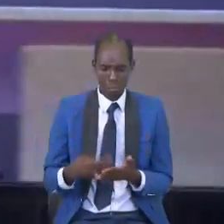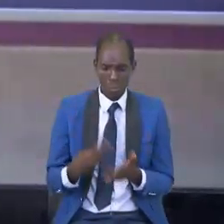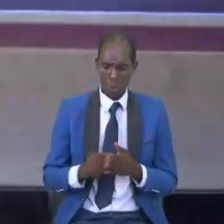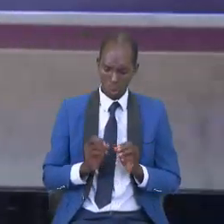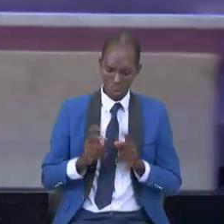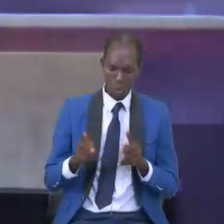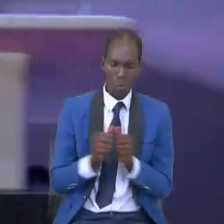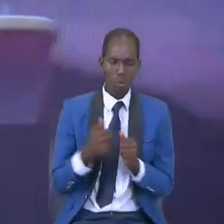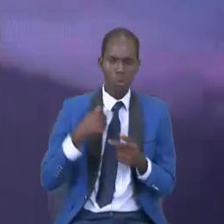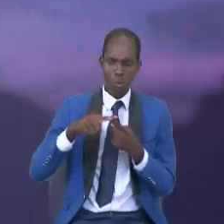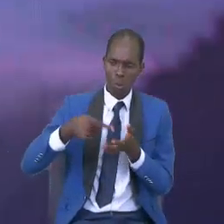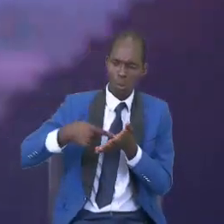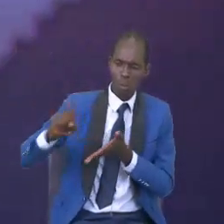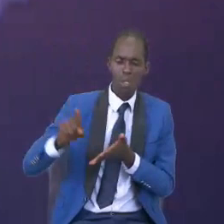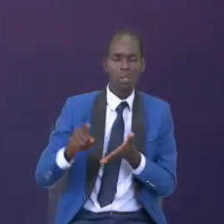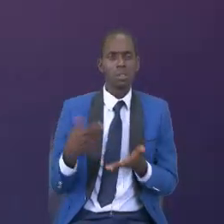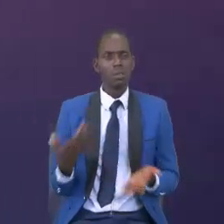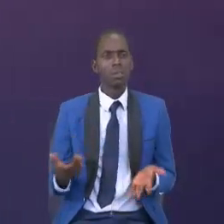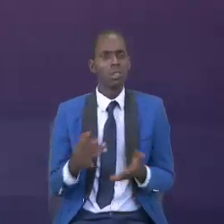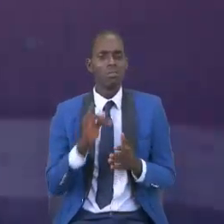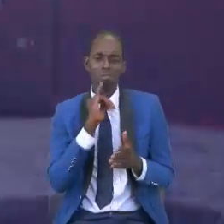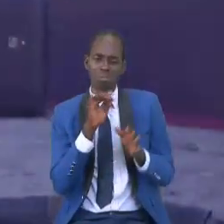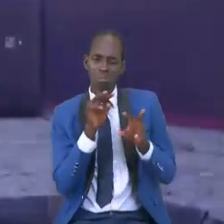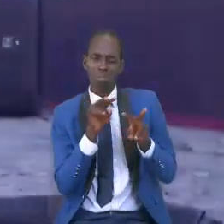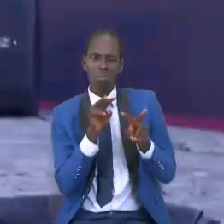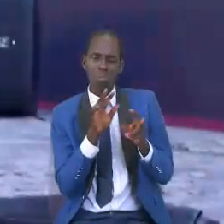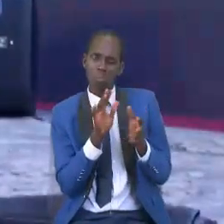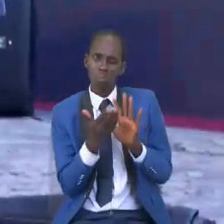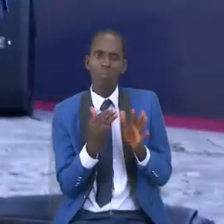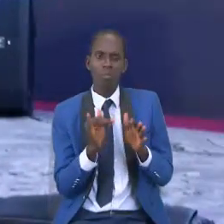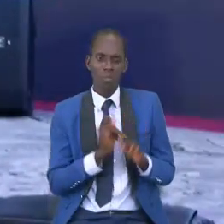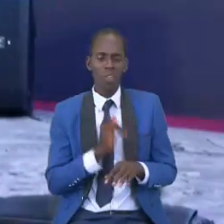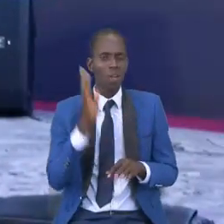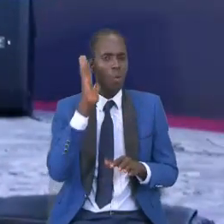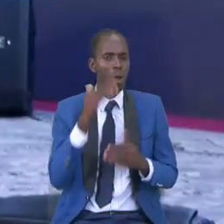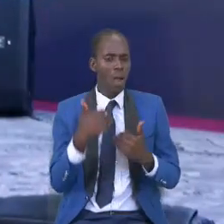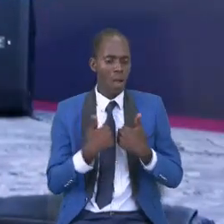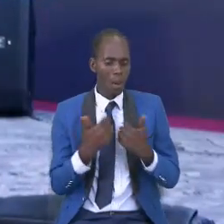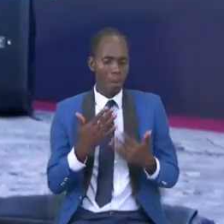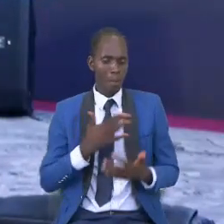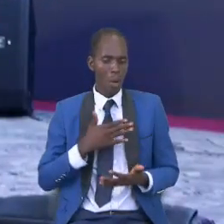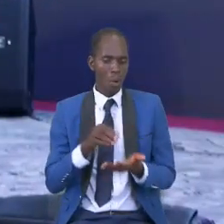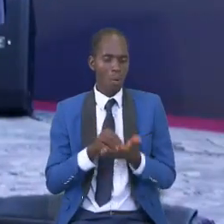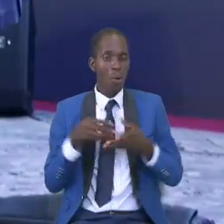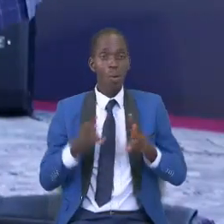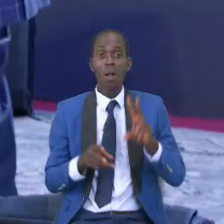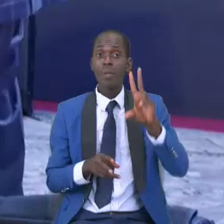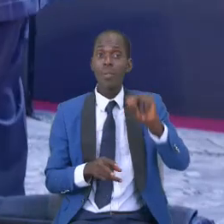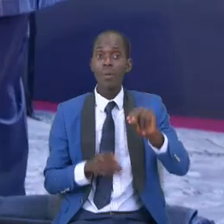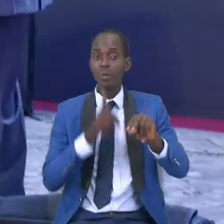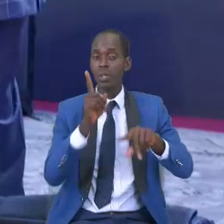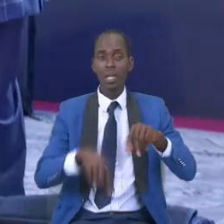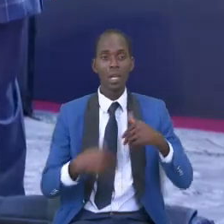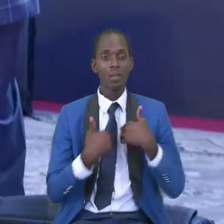I'm paying this, and it looks like, you know, I'm going to have my way. No, you have not had your way.